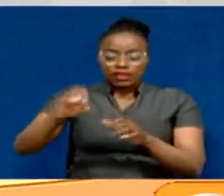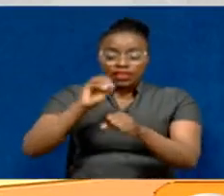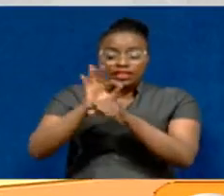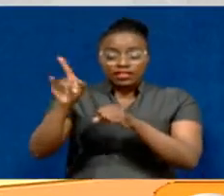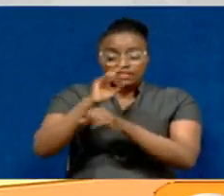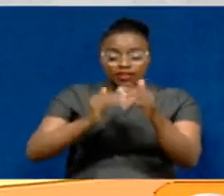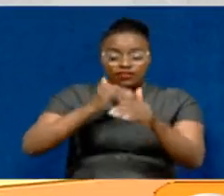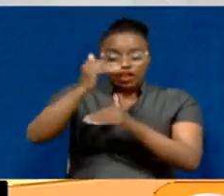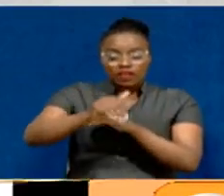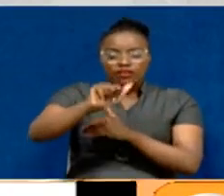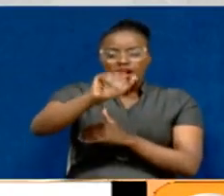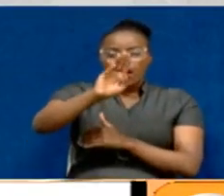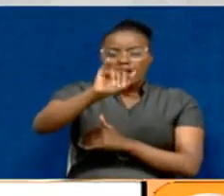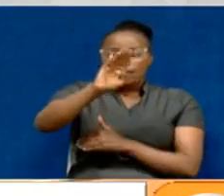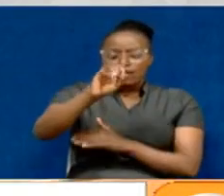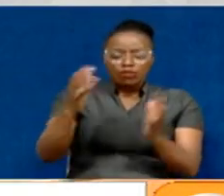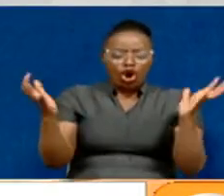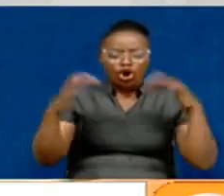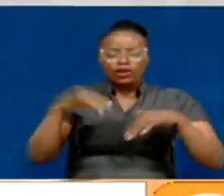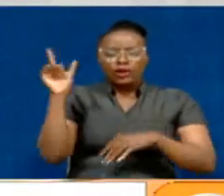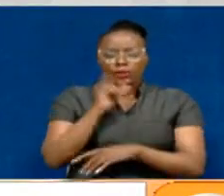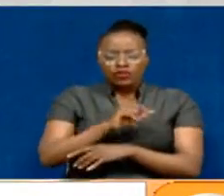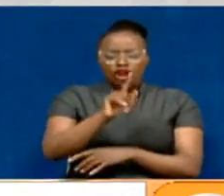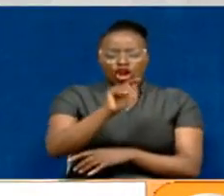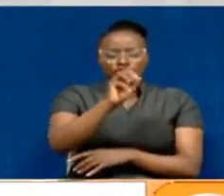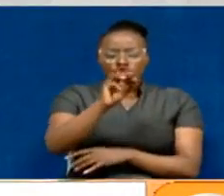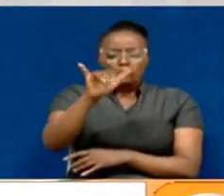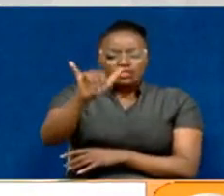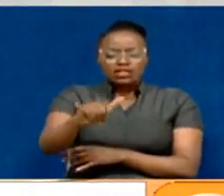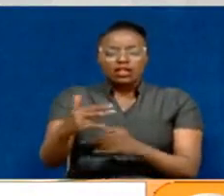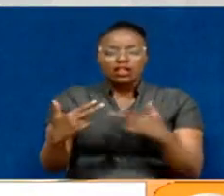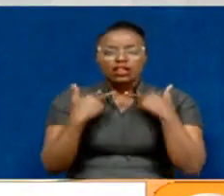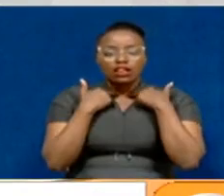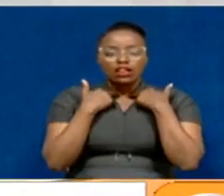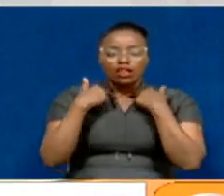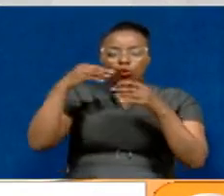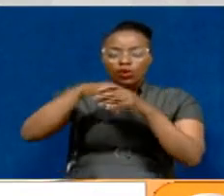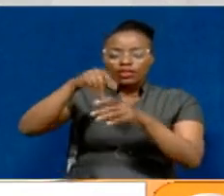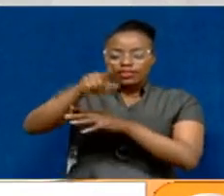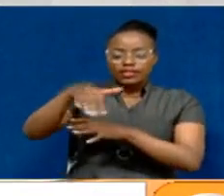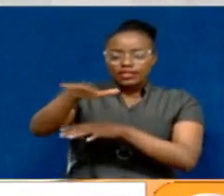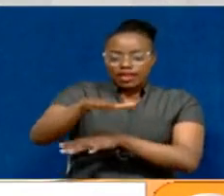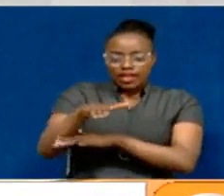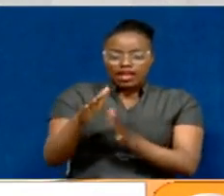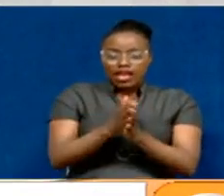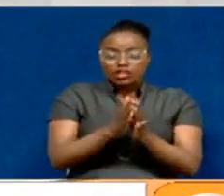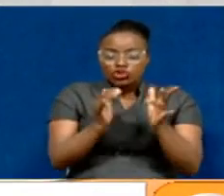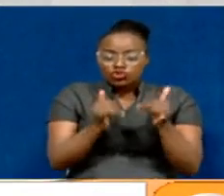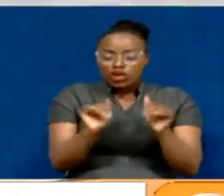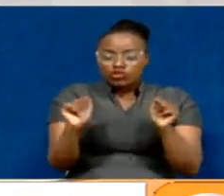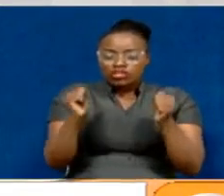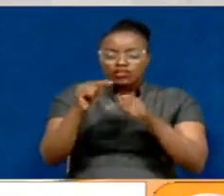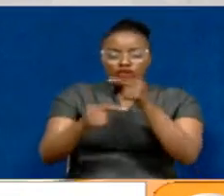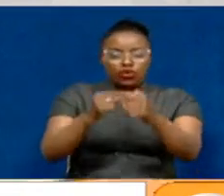13 days after the Abimbo gold mine collapsed, Tom Okwach remains trapped within the rubble, and efforts to rescue